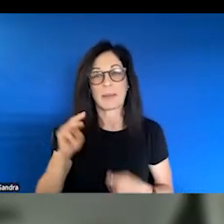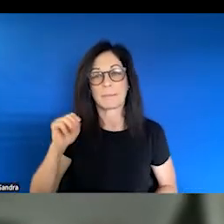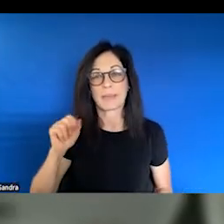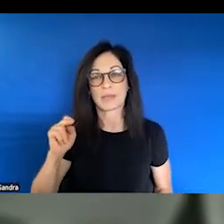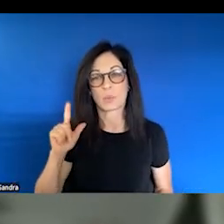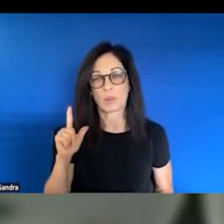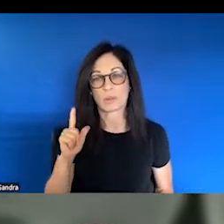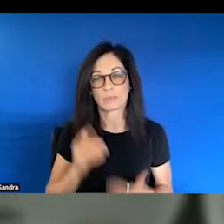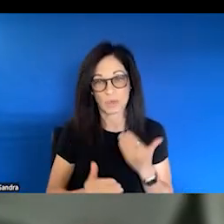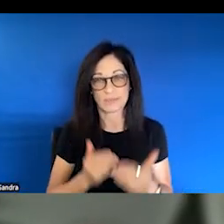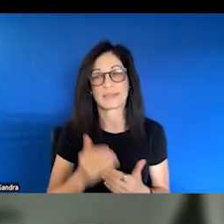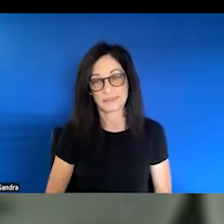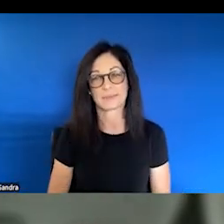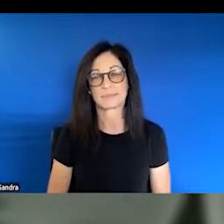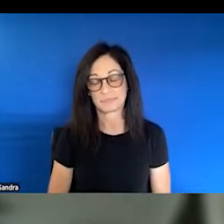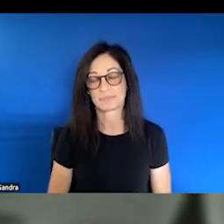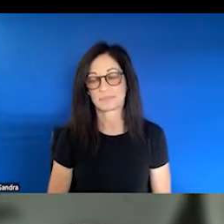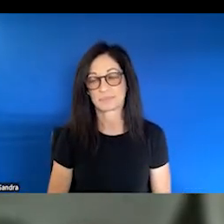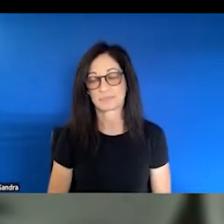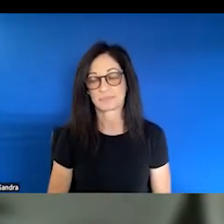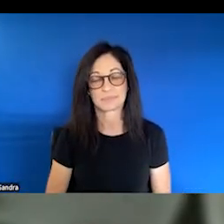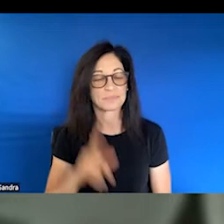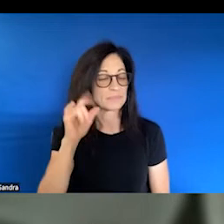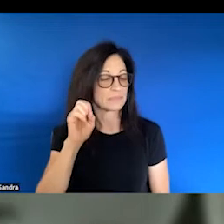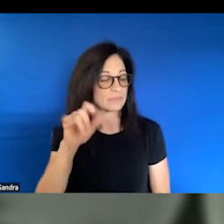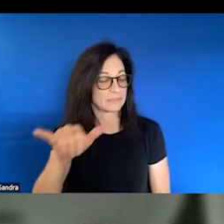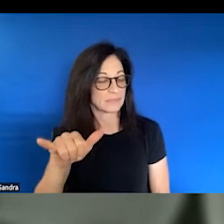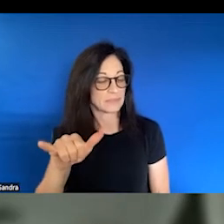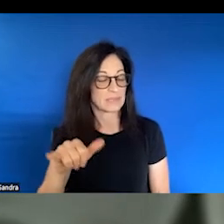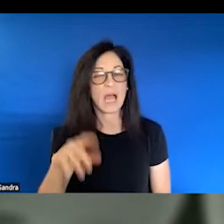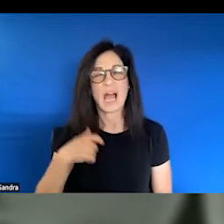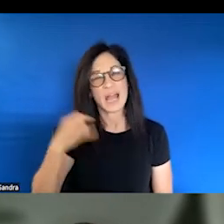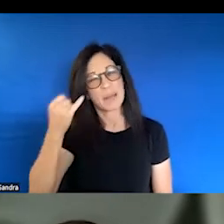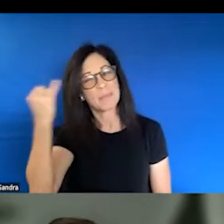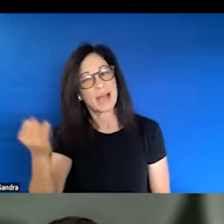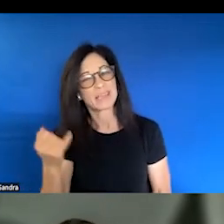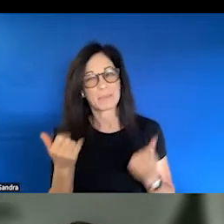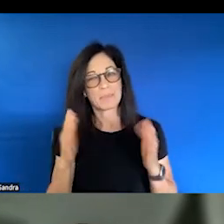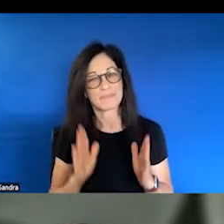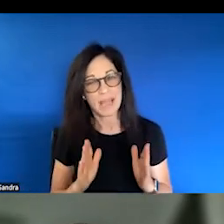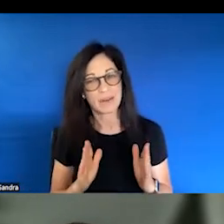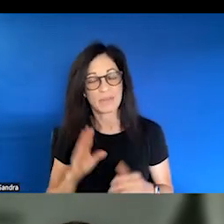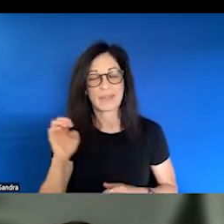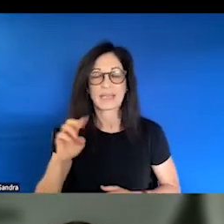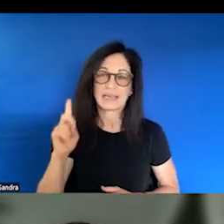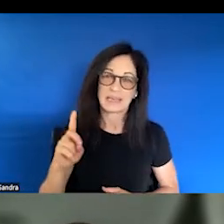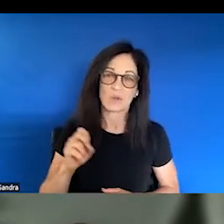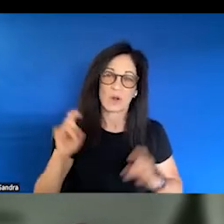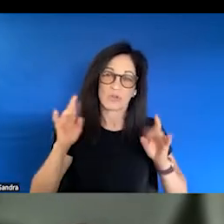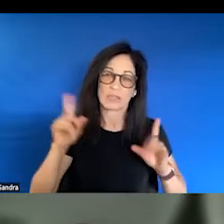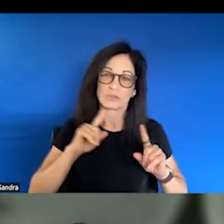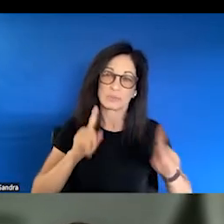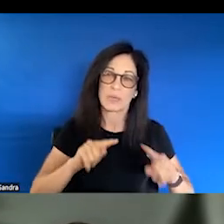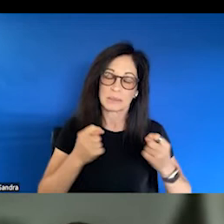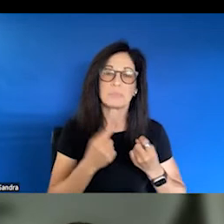process. And I imagine the app, the provider at the ED or the crisis response team provides a good